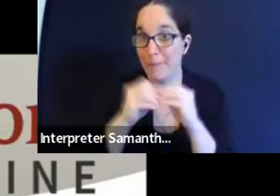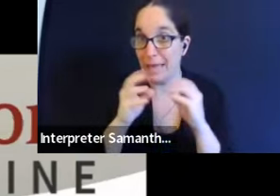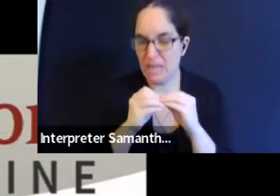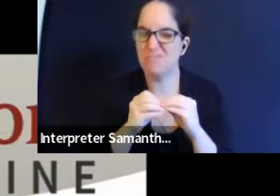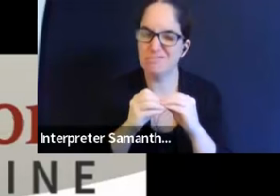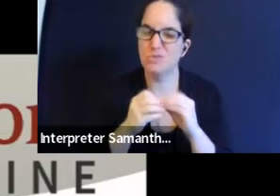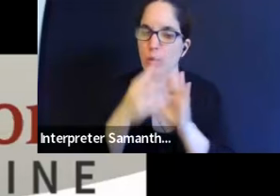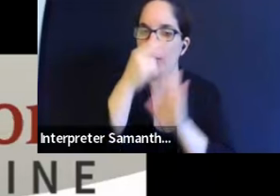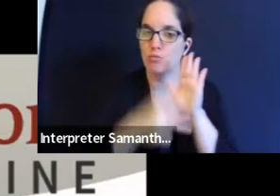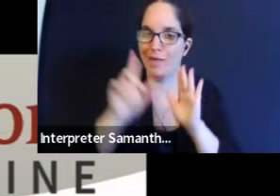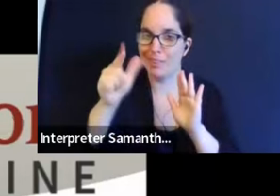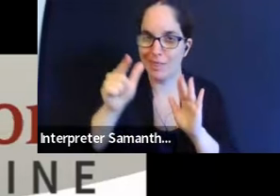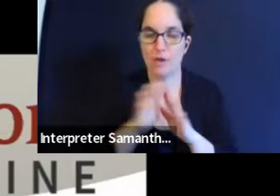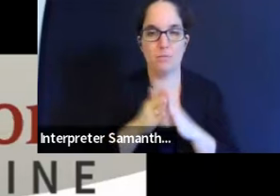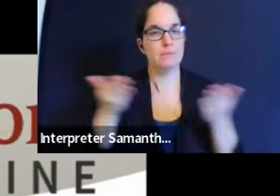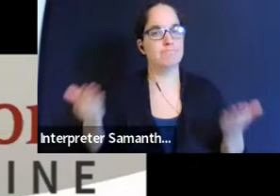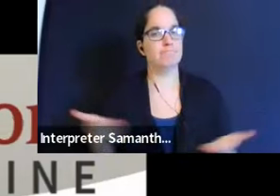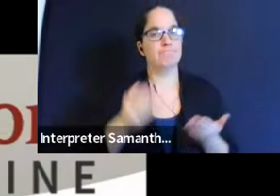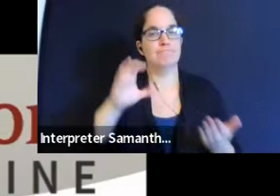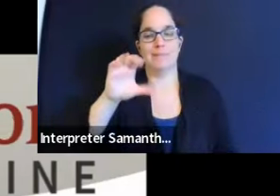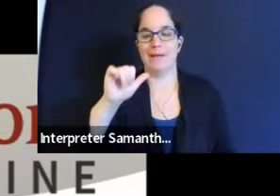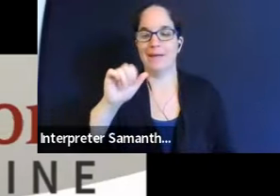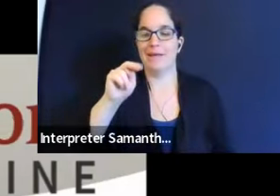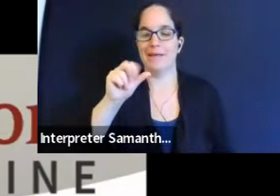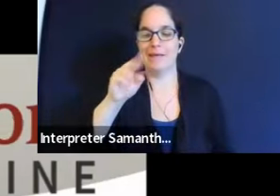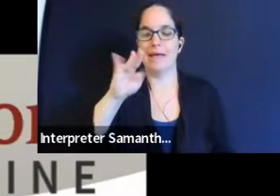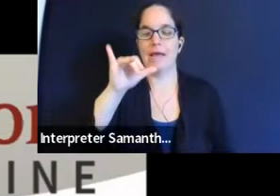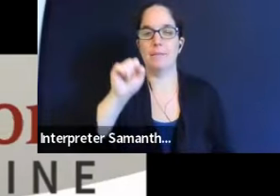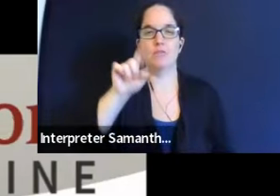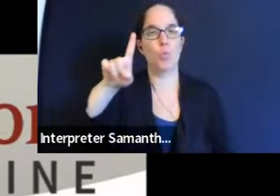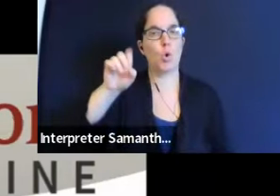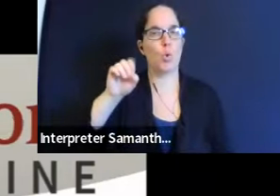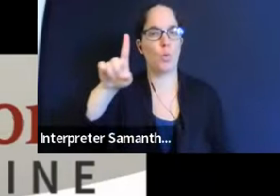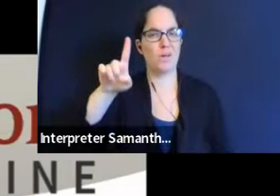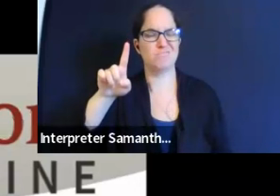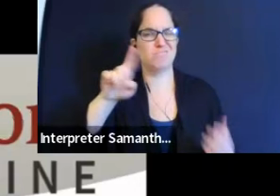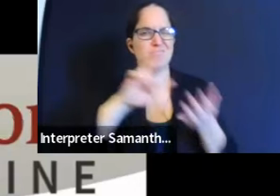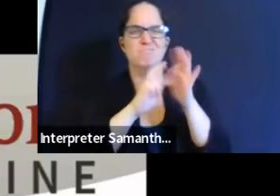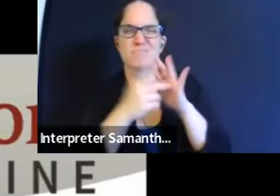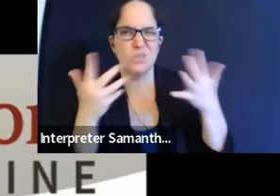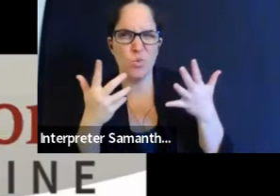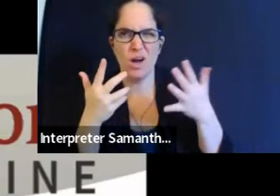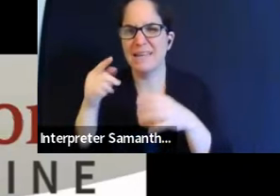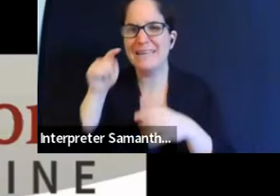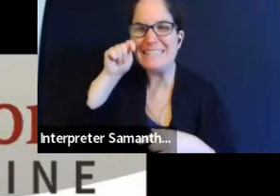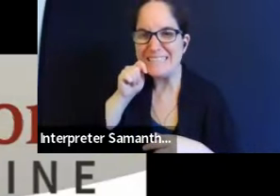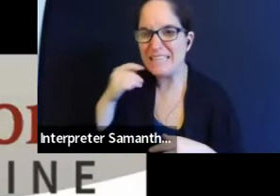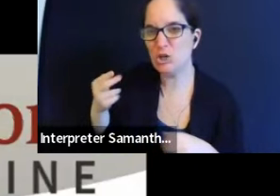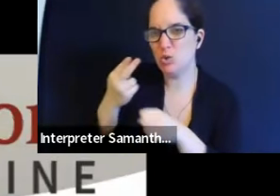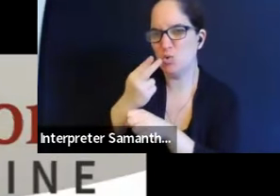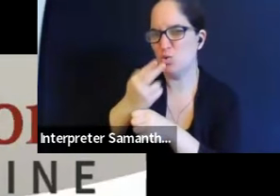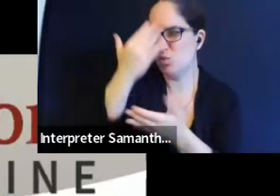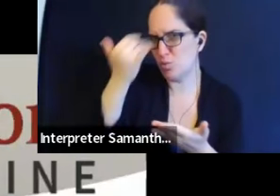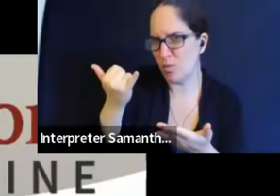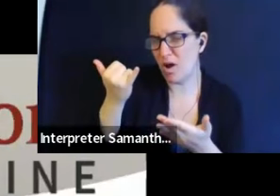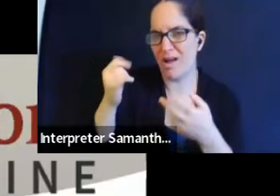call the Cannabis 101. So what is cannabis and why teens are using that? And then it's going to be followed by Ben Court, who's